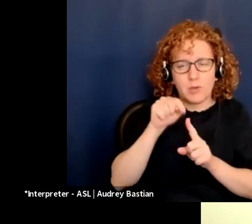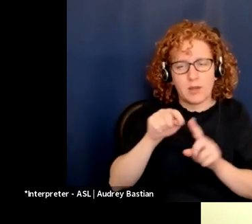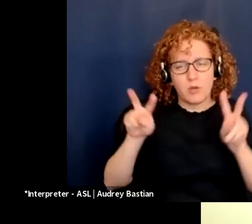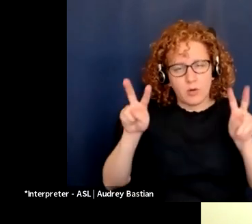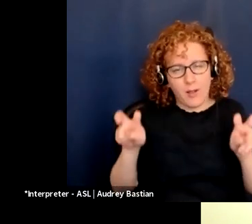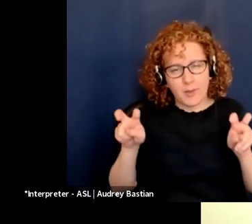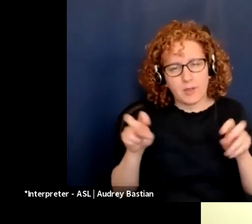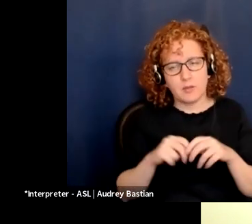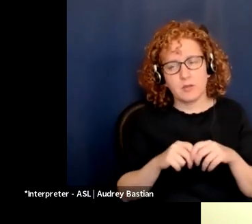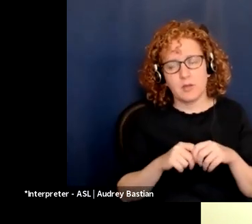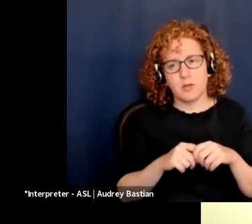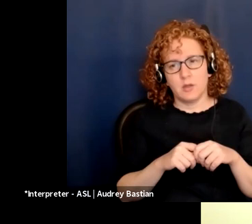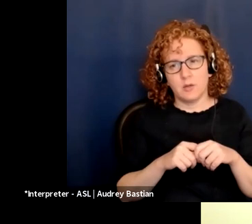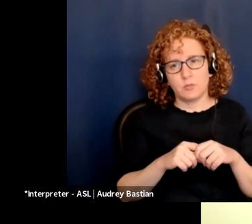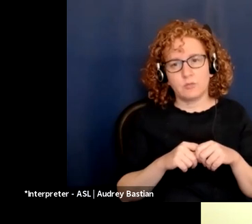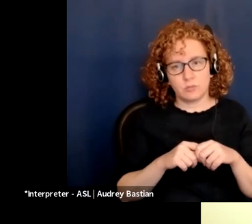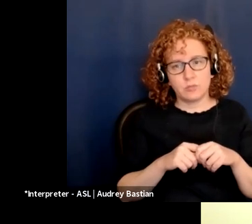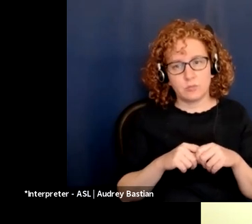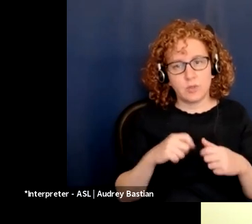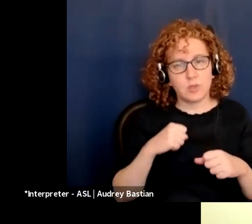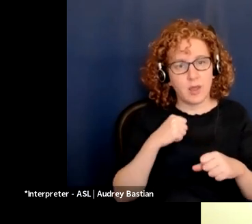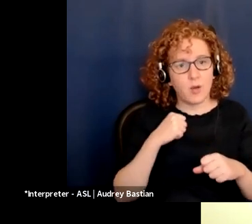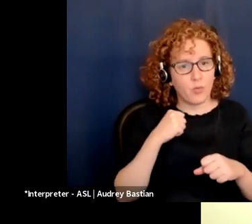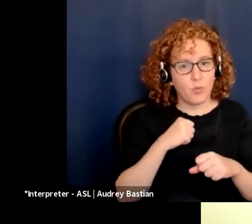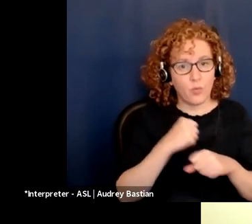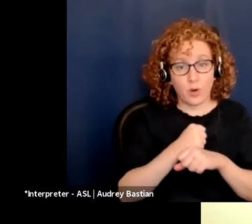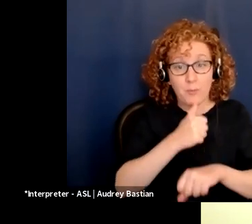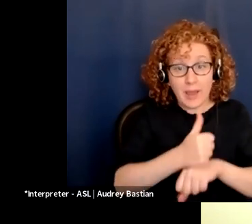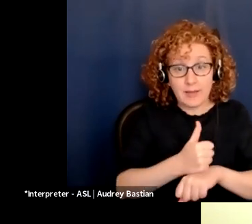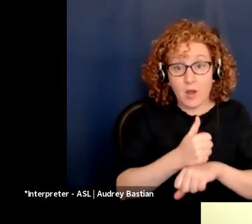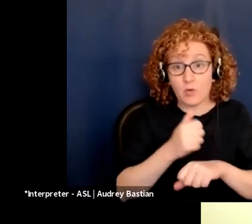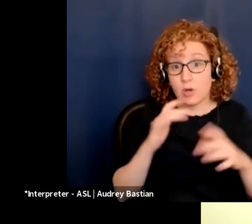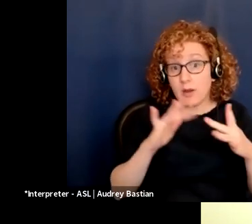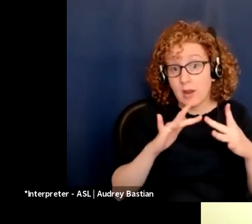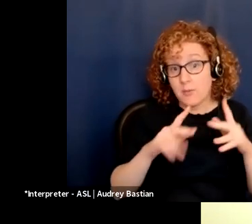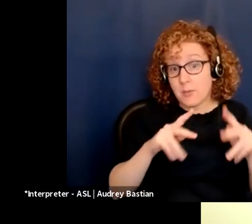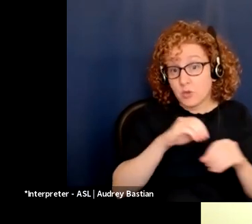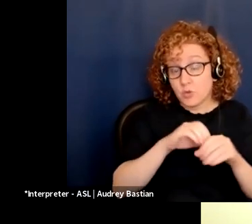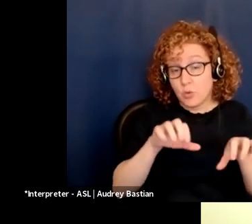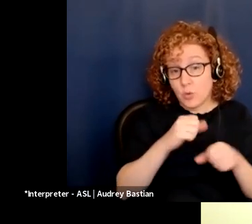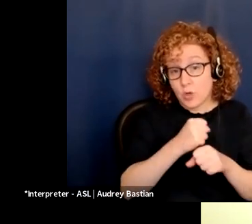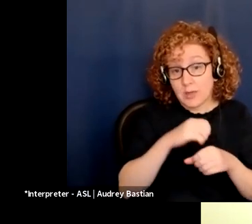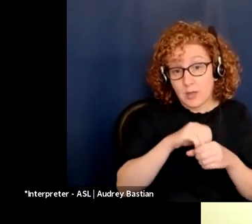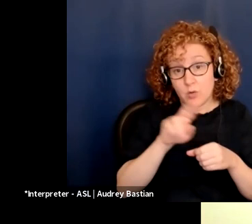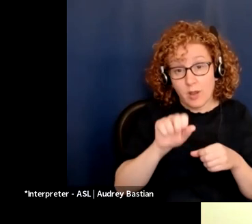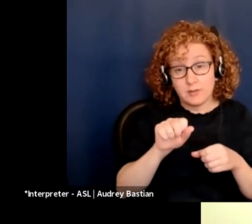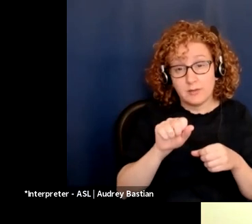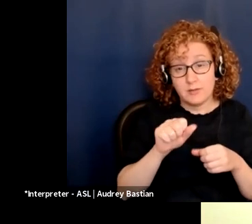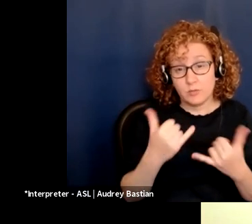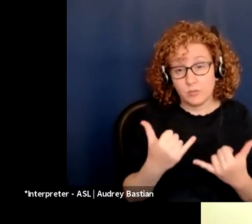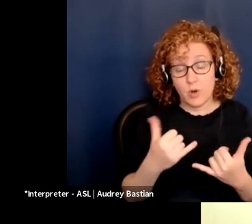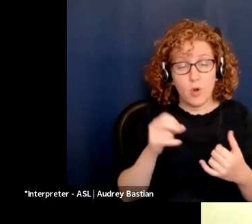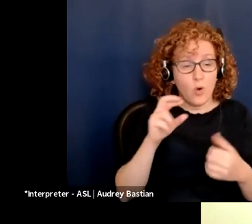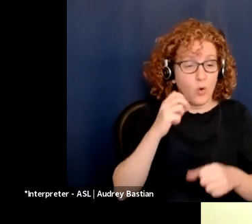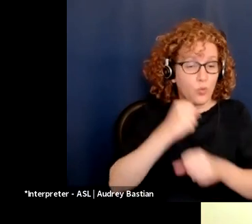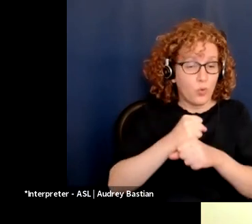topic. And is that work based out of or connected to people doing work in the United States where we currently are, or work